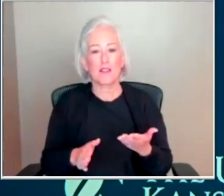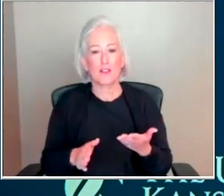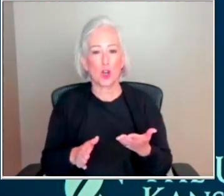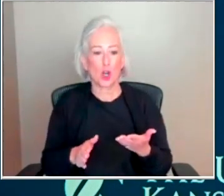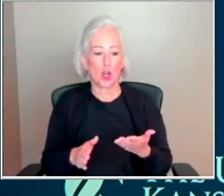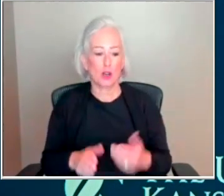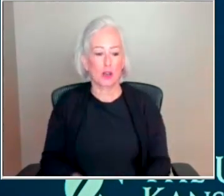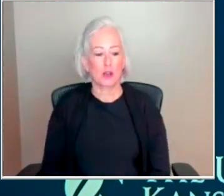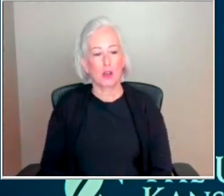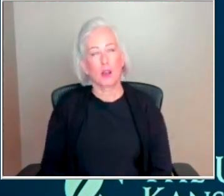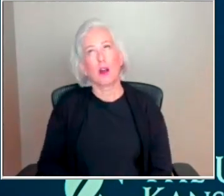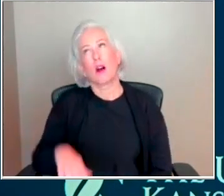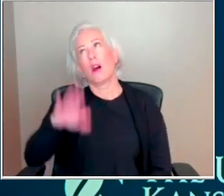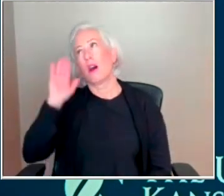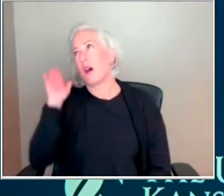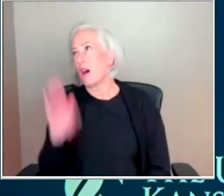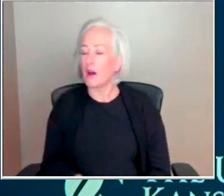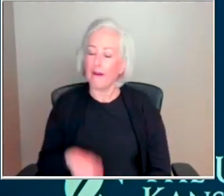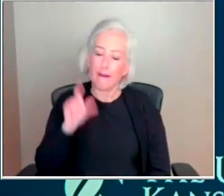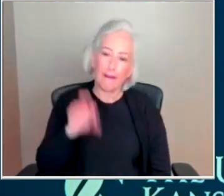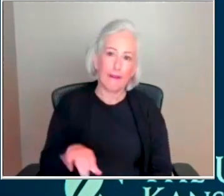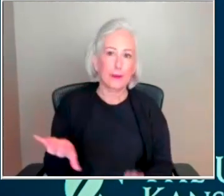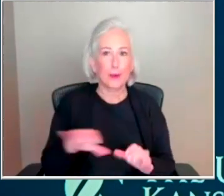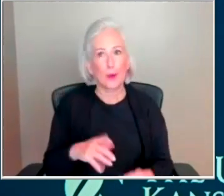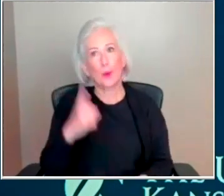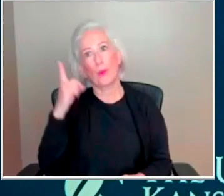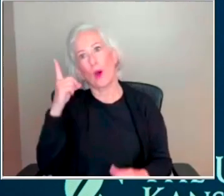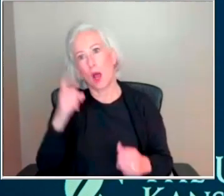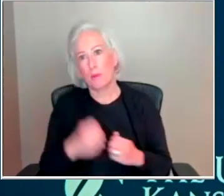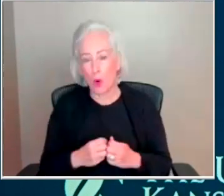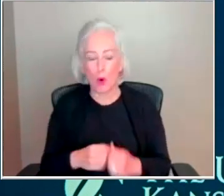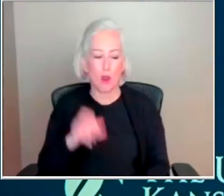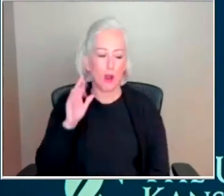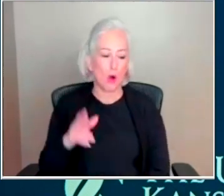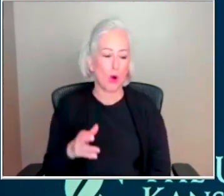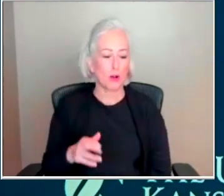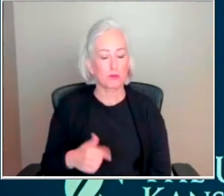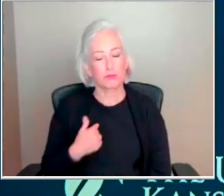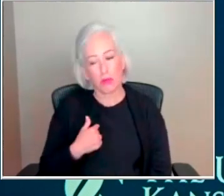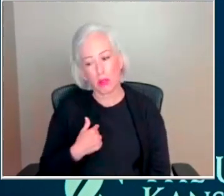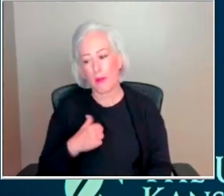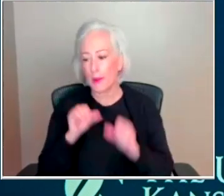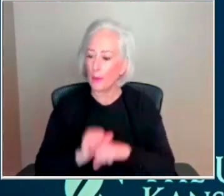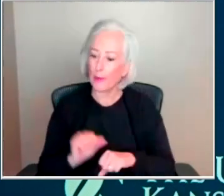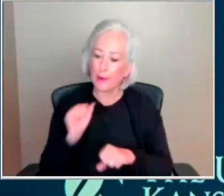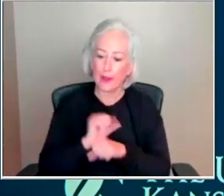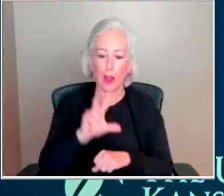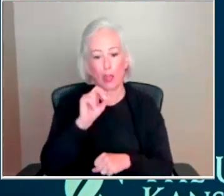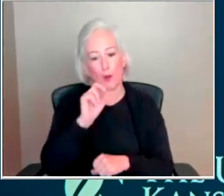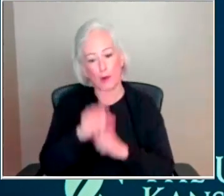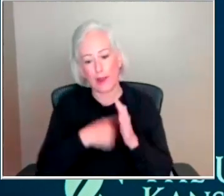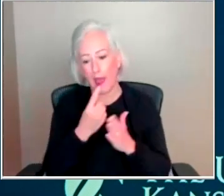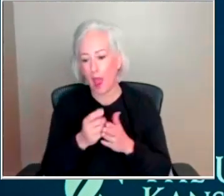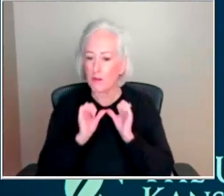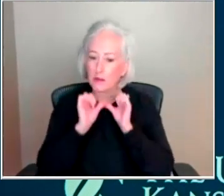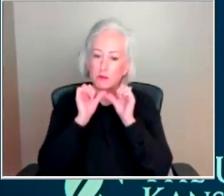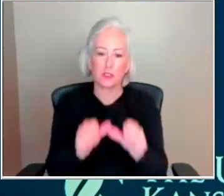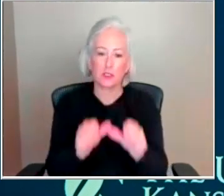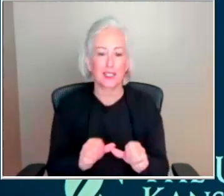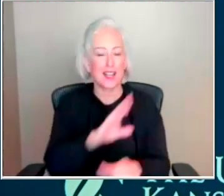another one, or we have to do this, or we've been going at this for 30 straight hours or anything like that. It's just, yep, let's just, keep going. So